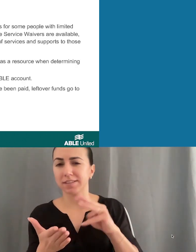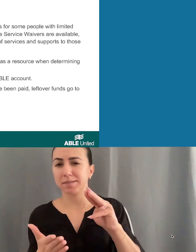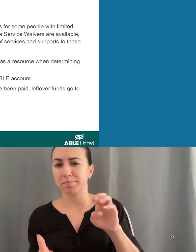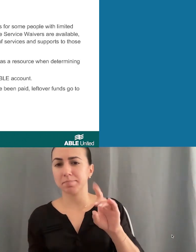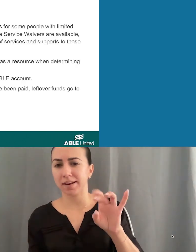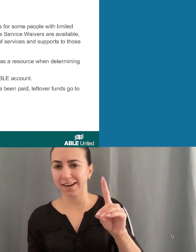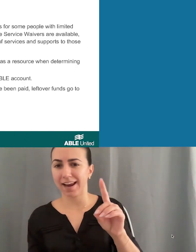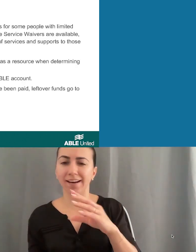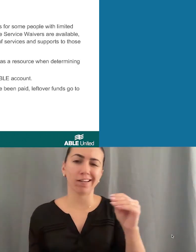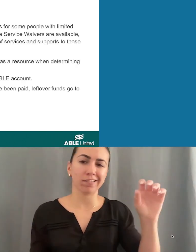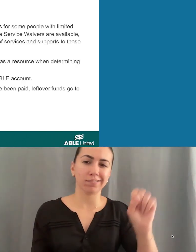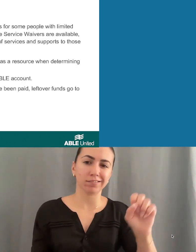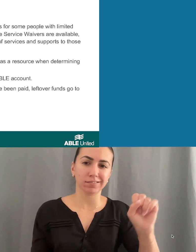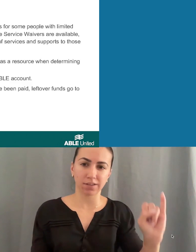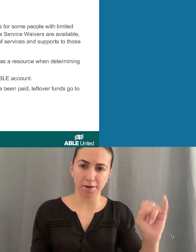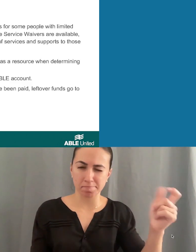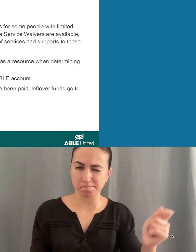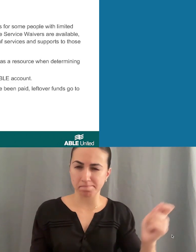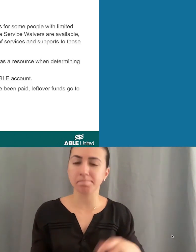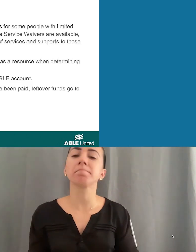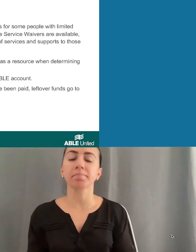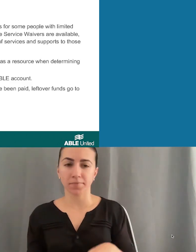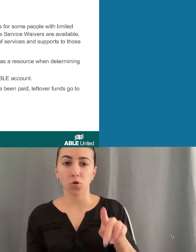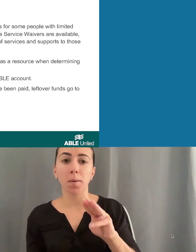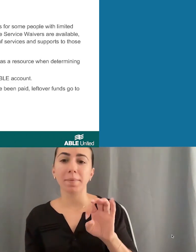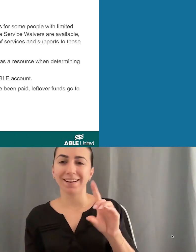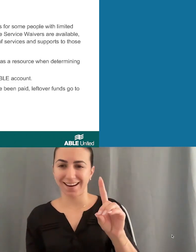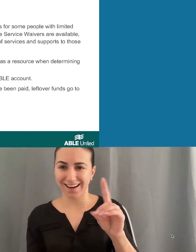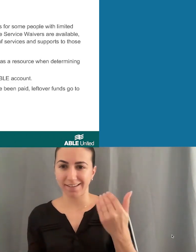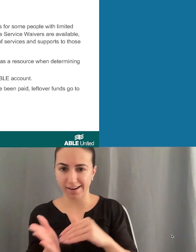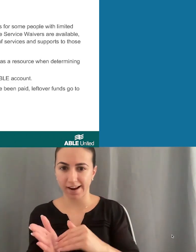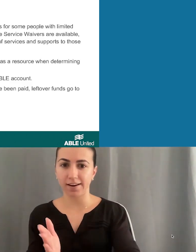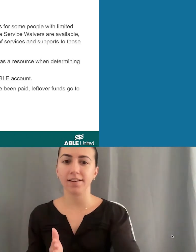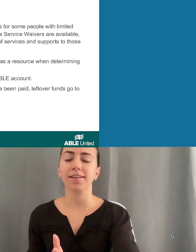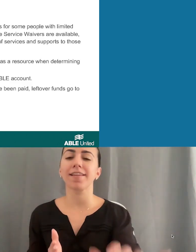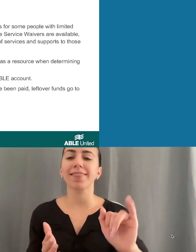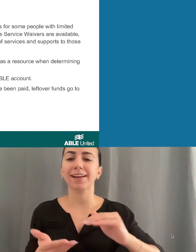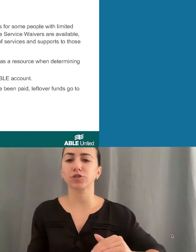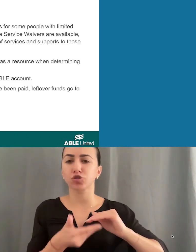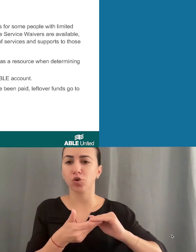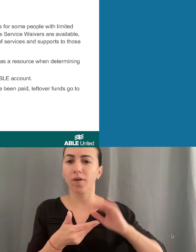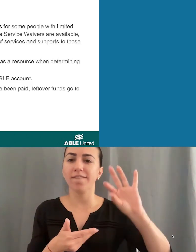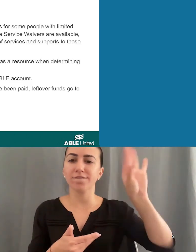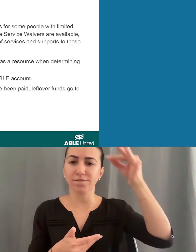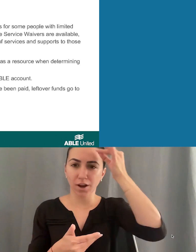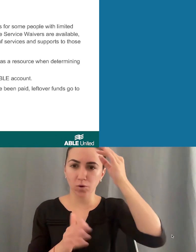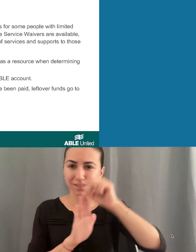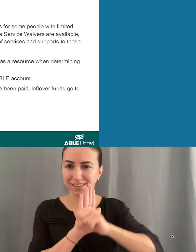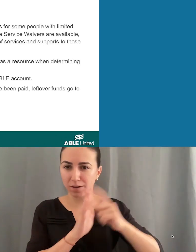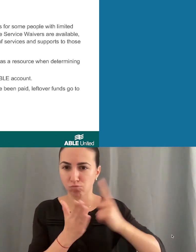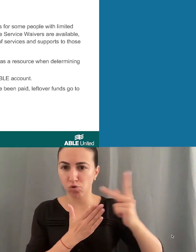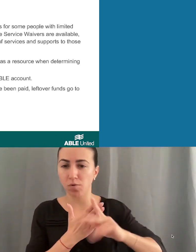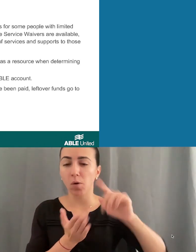as SSI. So Medicaid, just as a refresher, is kind of a joint federal and state program that helps pay for a